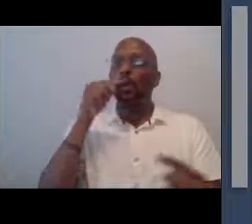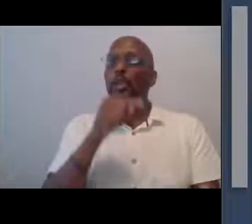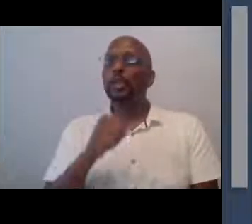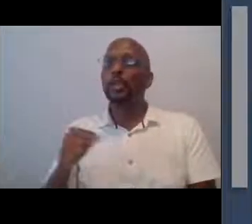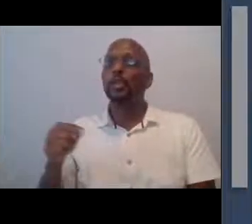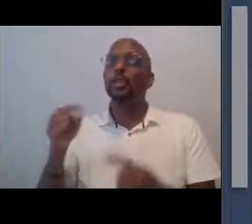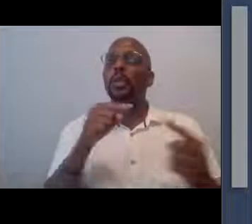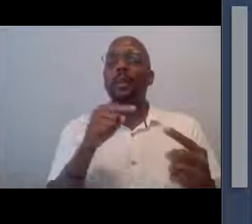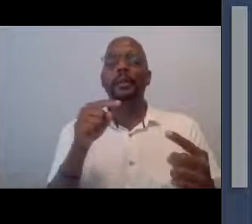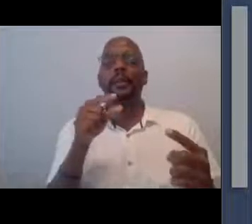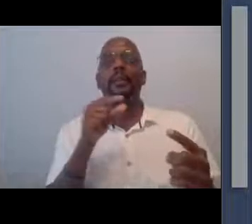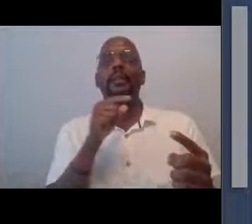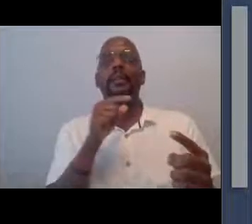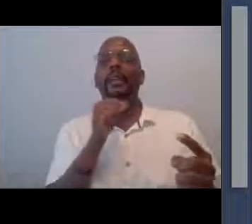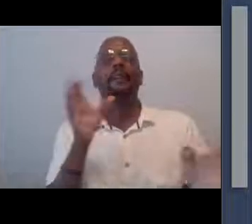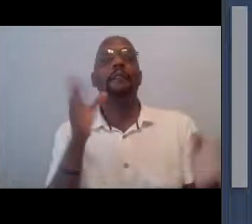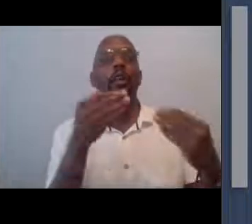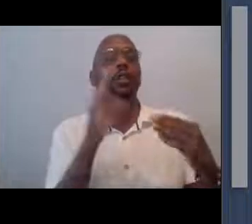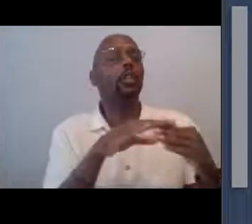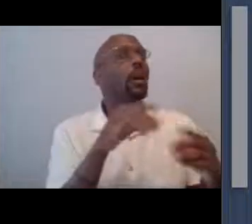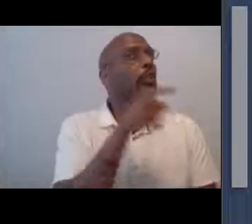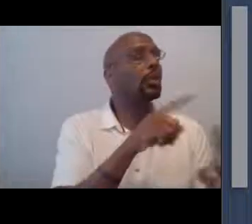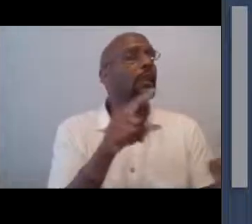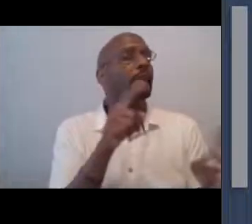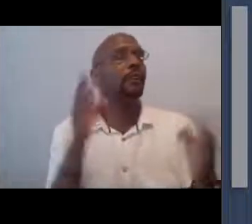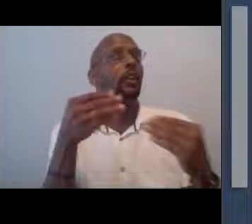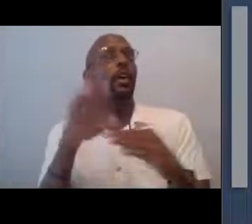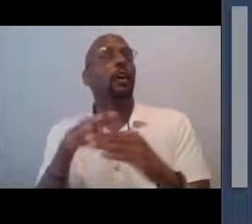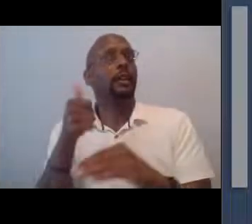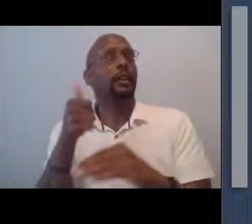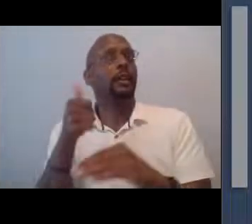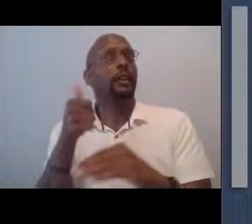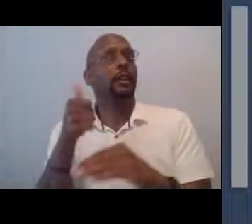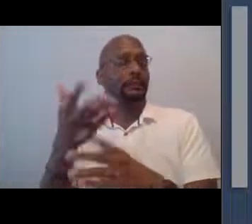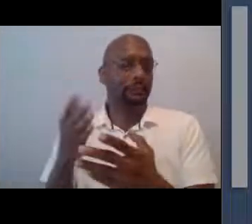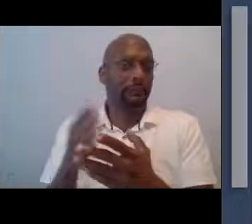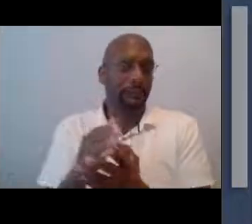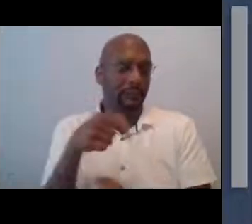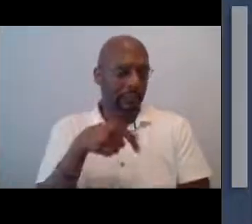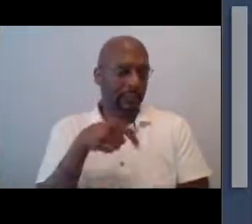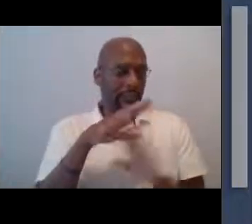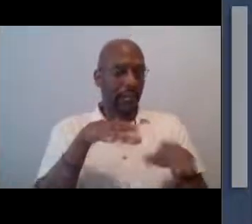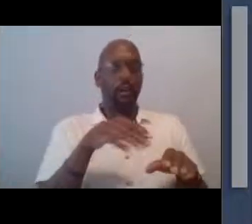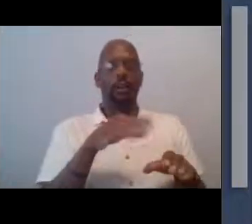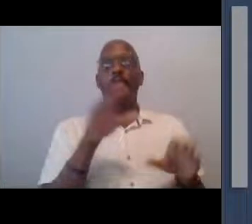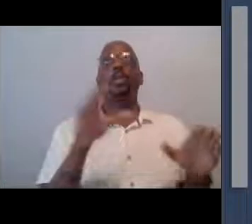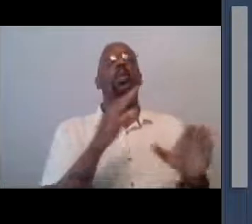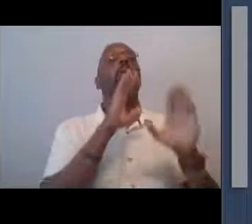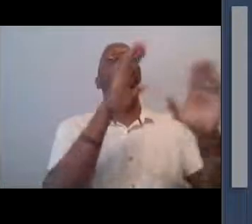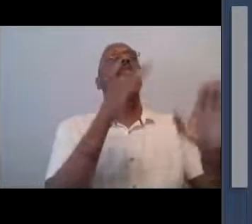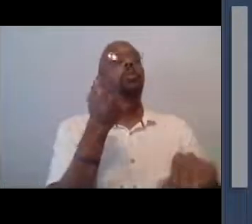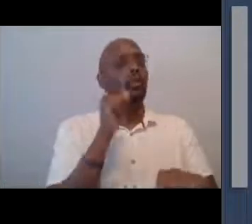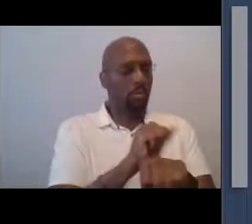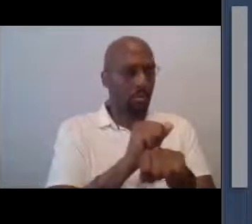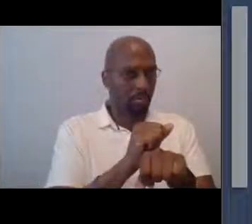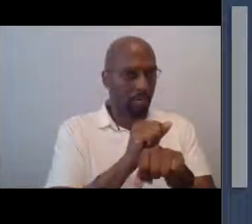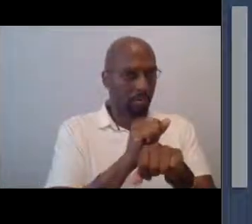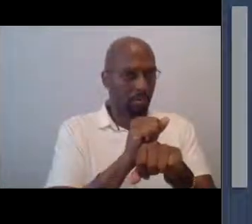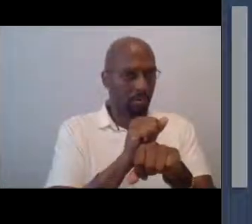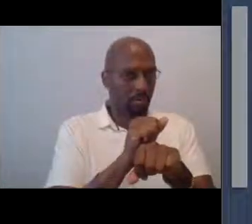prize. However, both CalSTA and this commission have done great work to address the burdens created by our